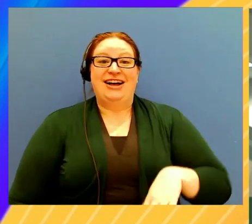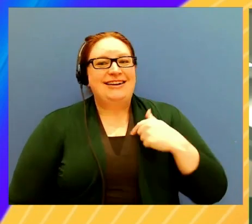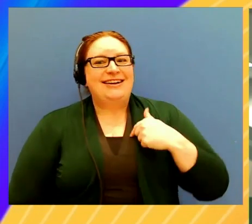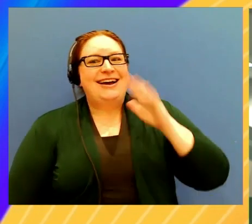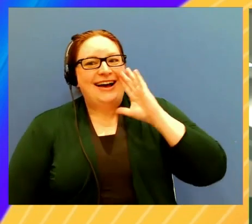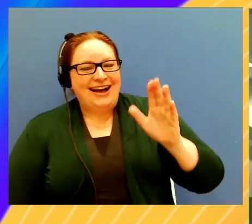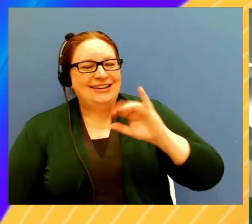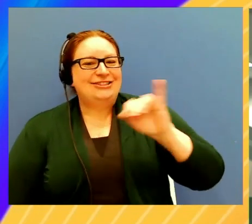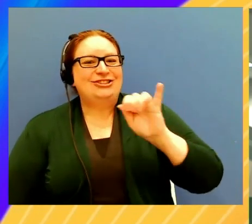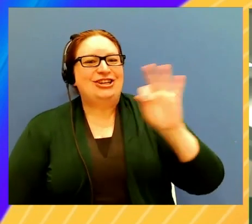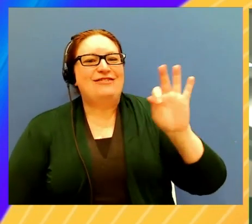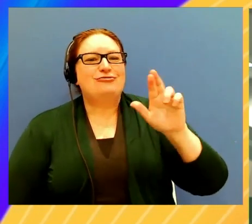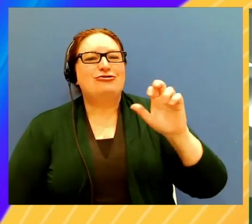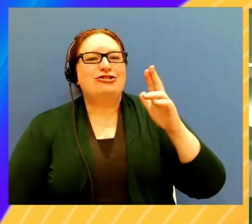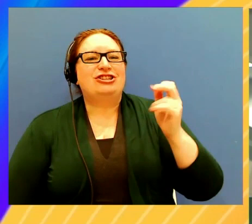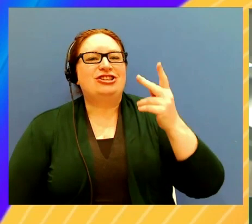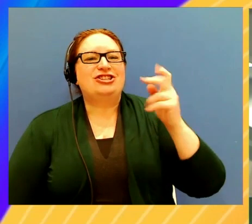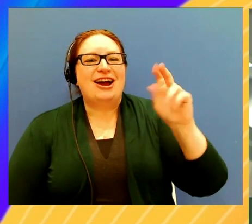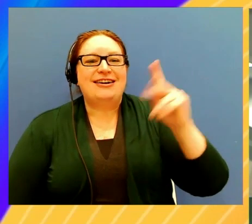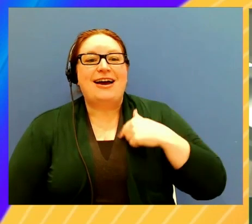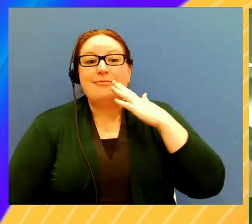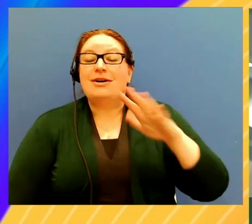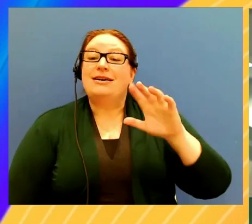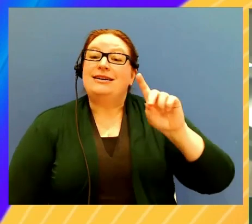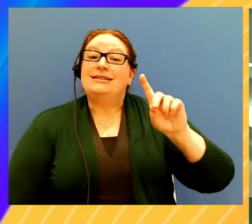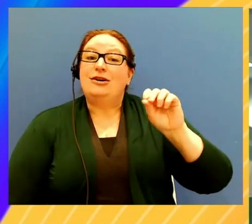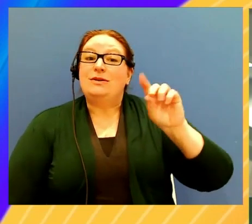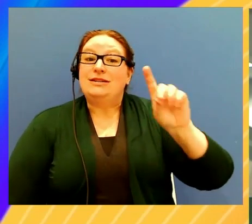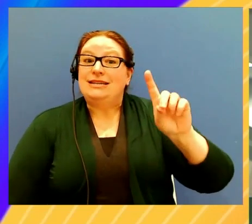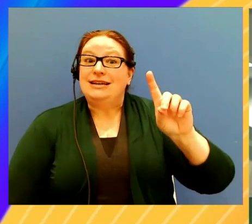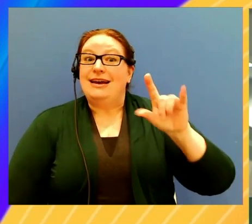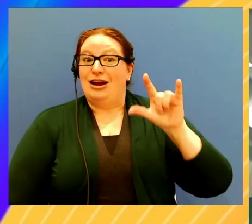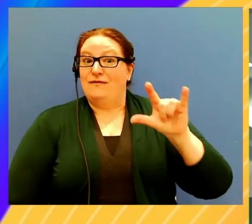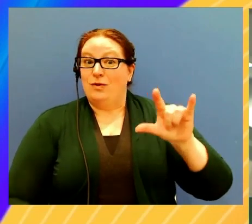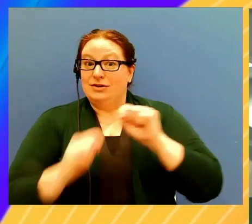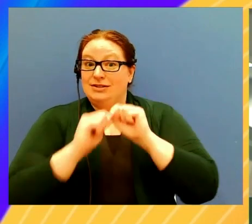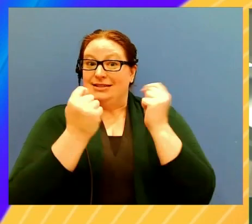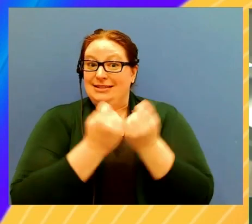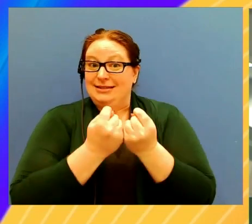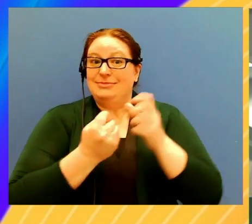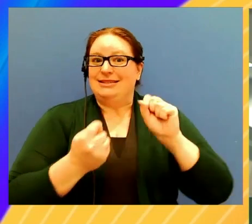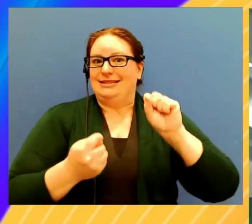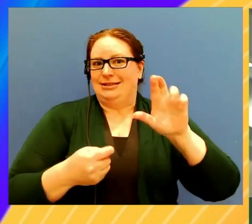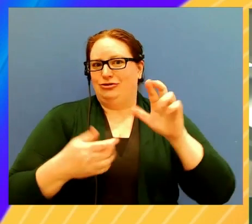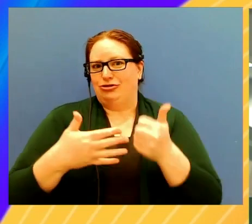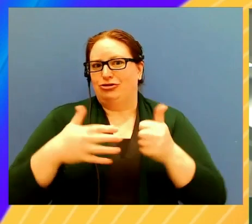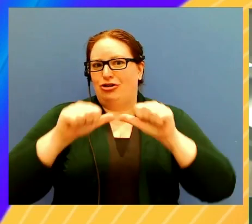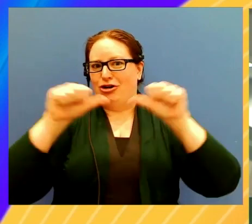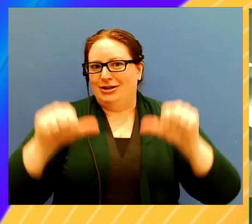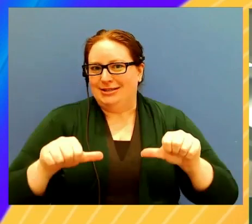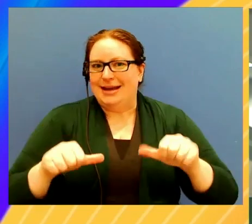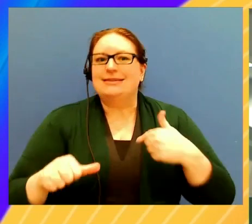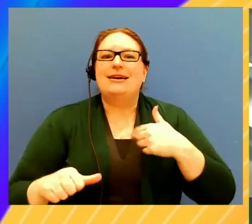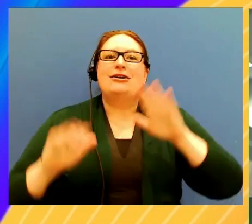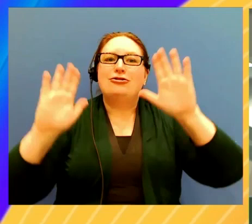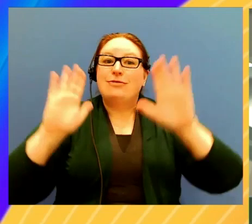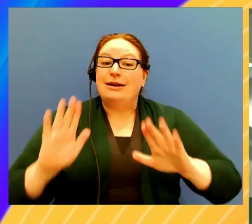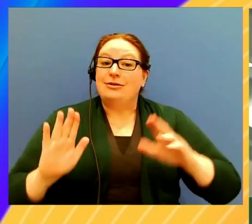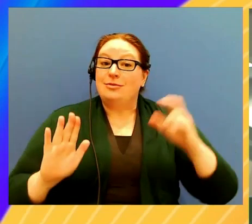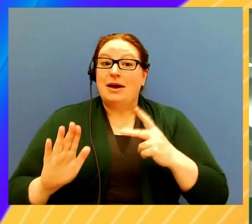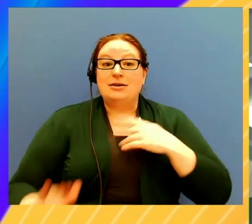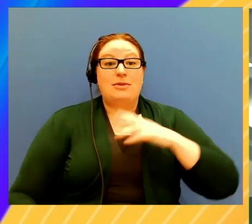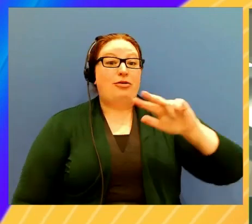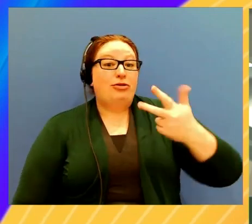Mershak. I'm a senior solutions architect on our DoD Air Force team, and it is great to be back to my 3rd DC